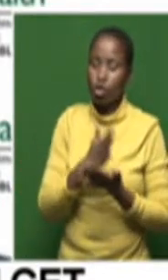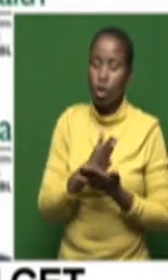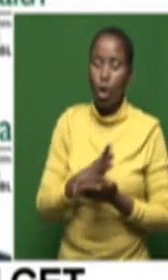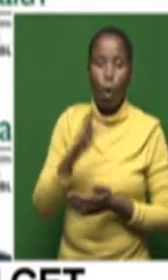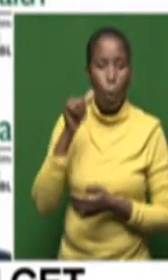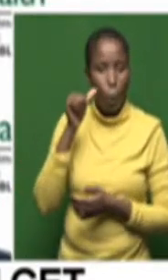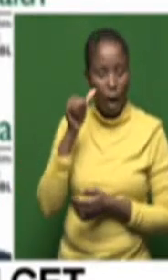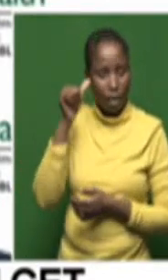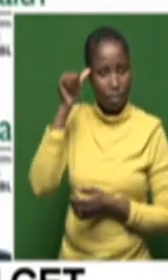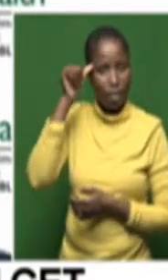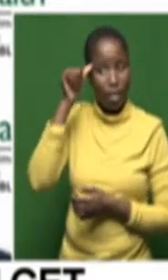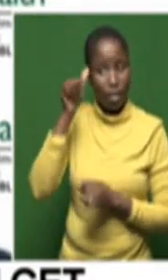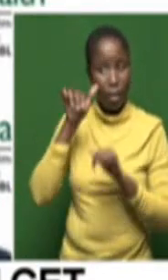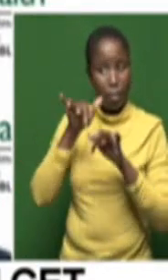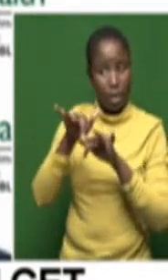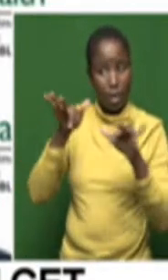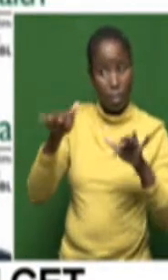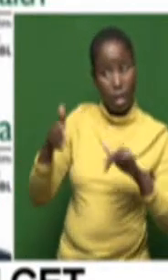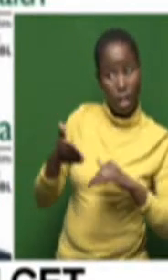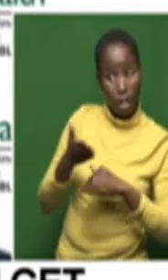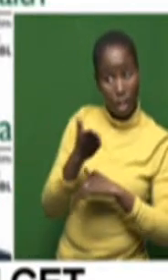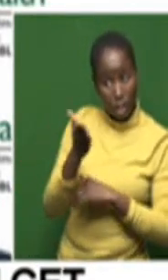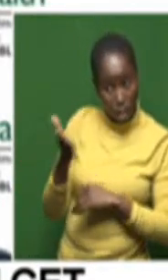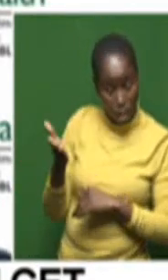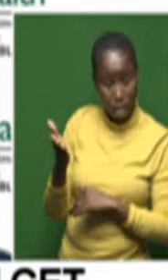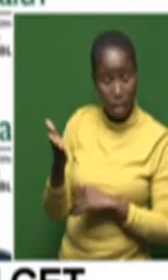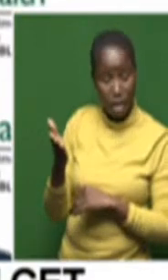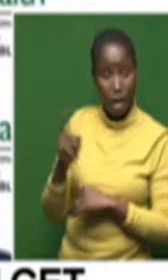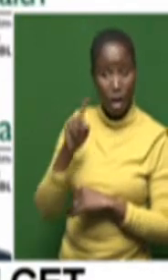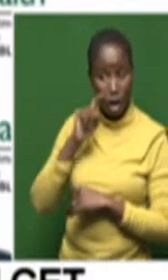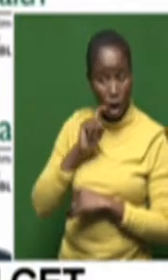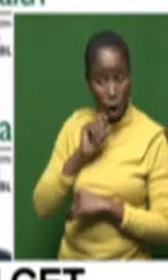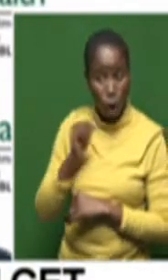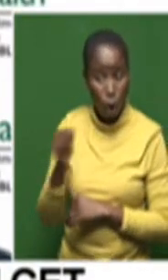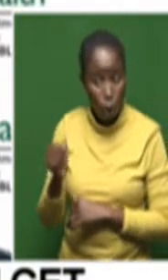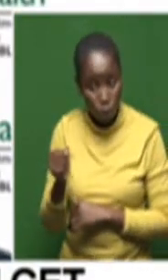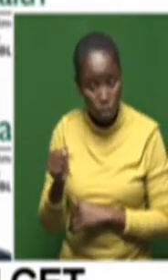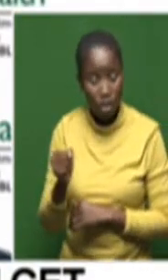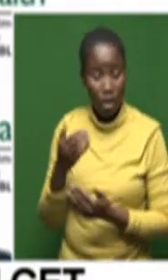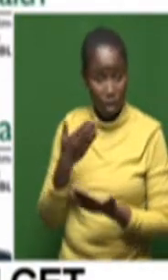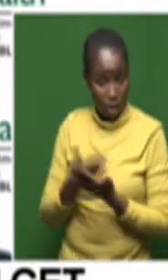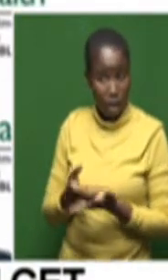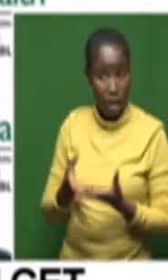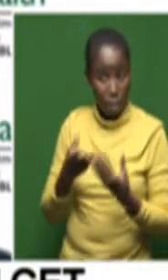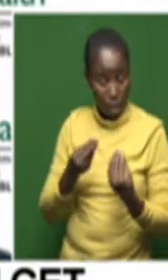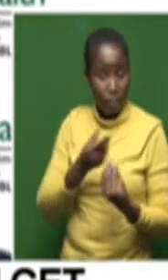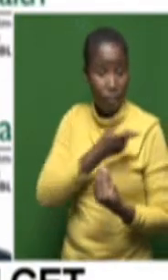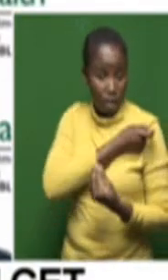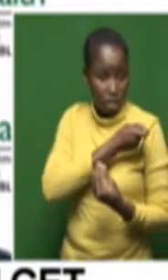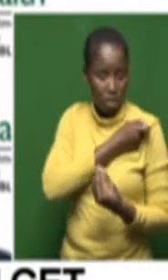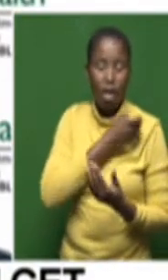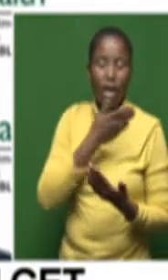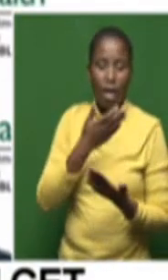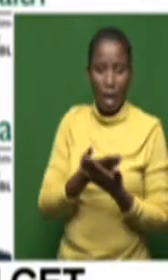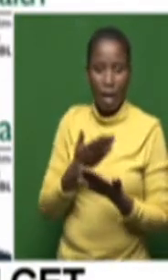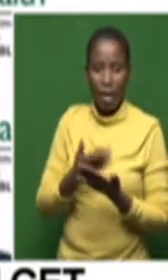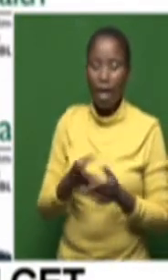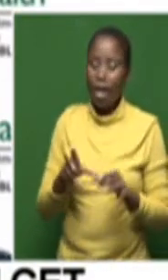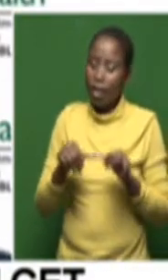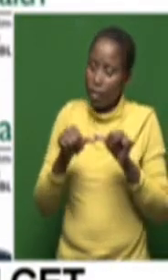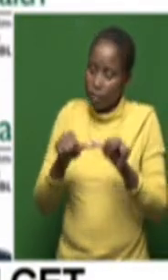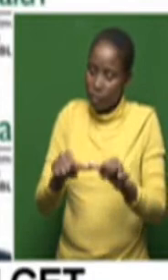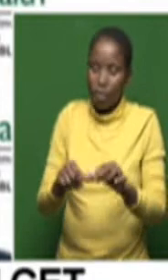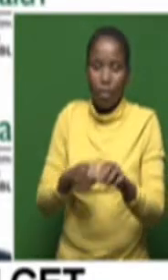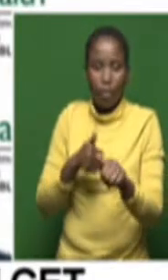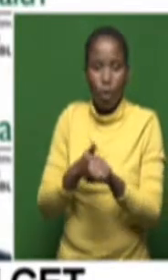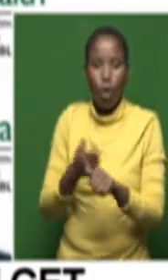Africans who are willing to get the vaccine should get a dose as prescribed. In other words, a